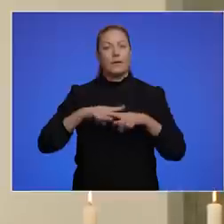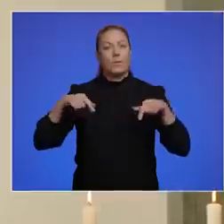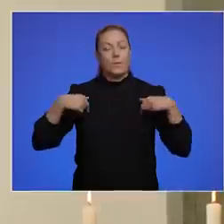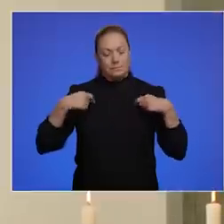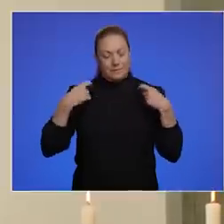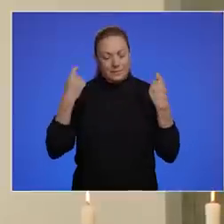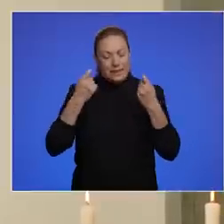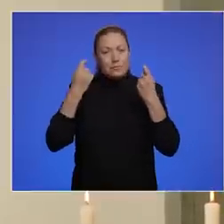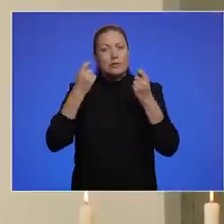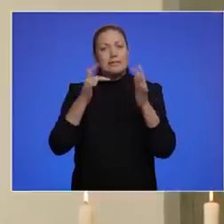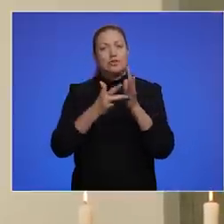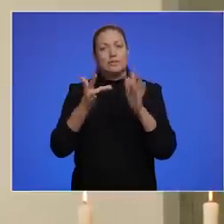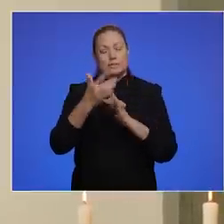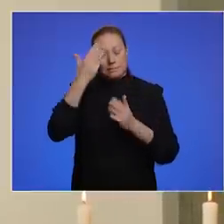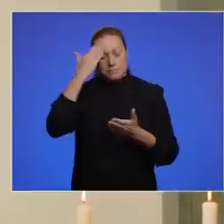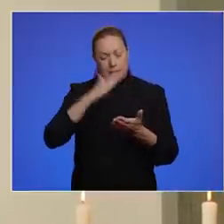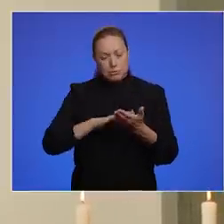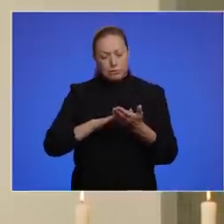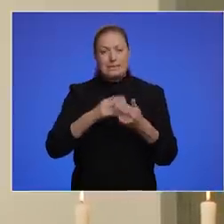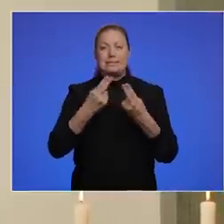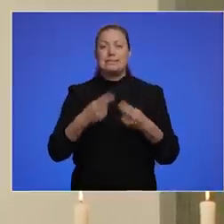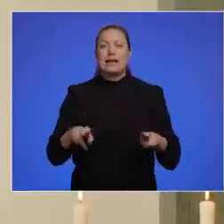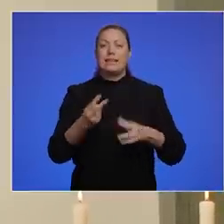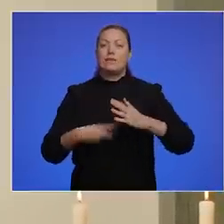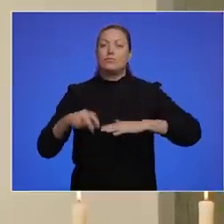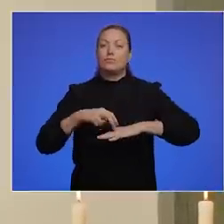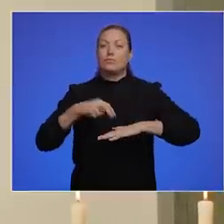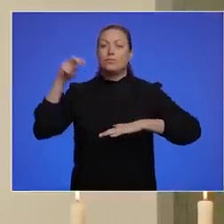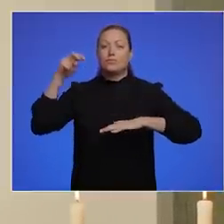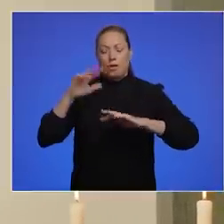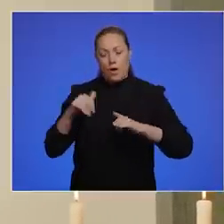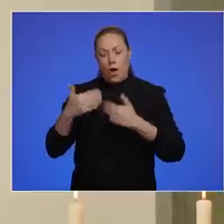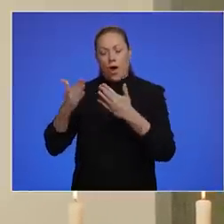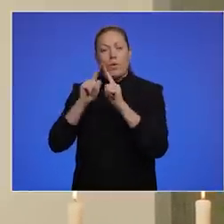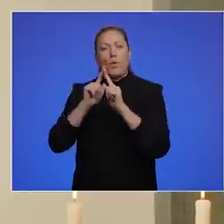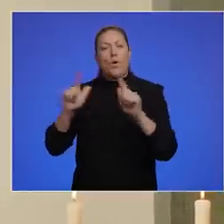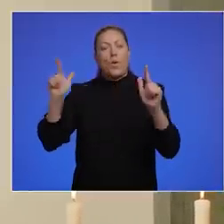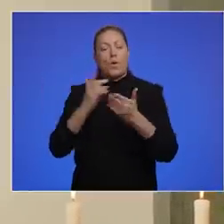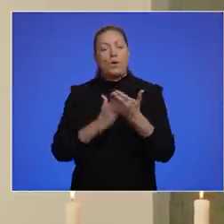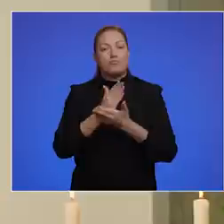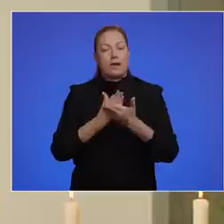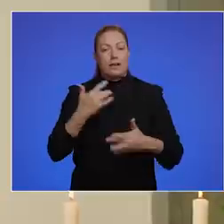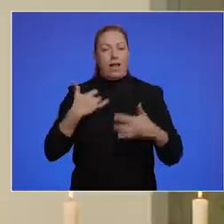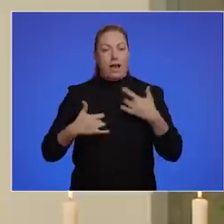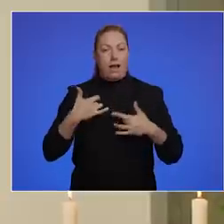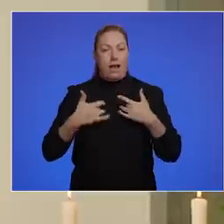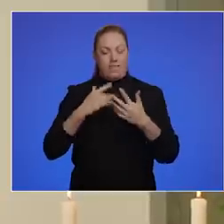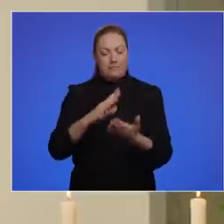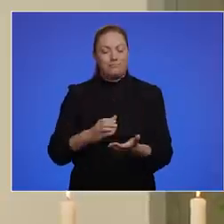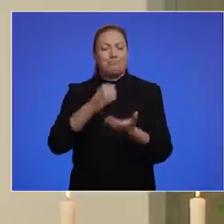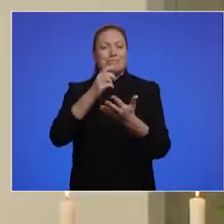Therefore, as we celebrate the memorial of his death and resurrection We offer you, Lord, the bread of life and the chalice of salvation